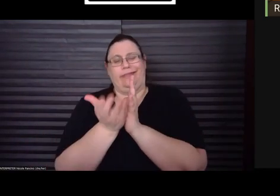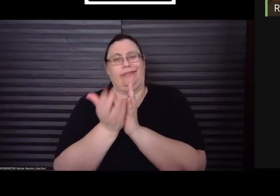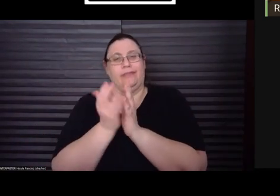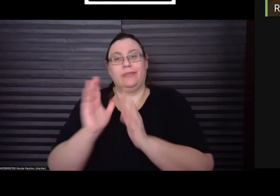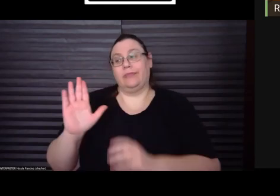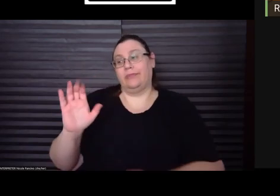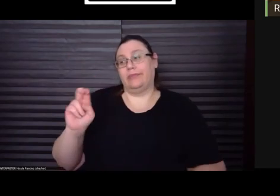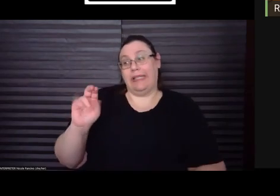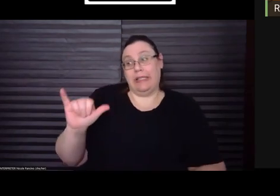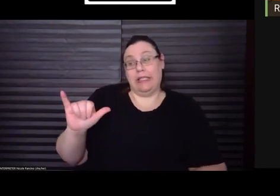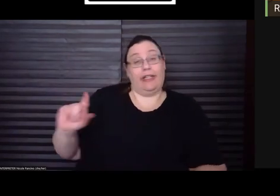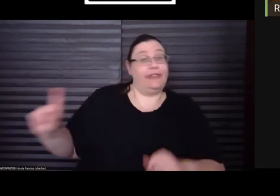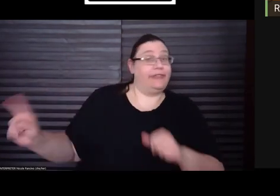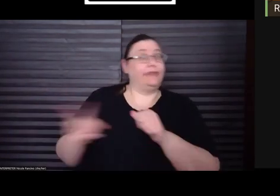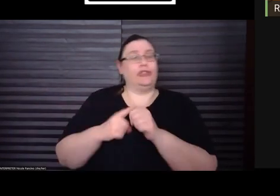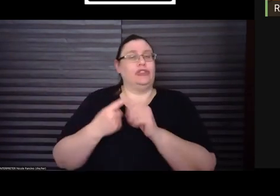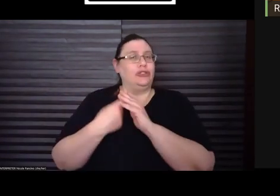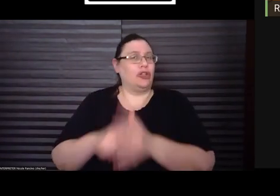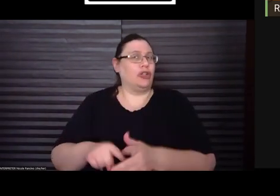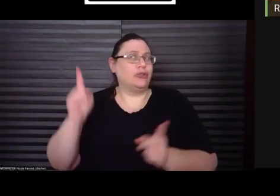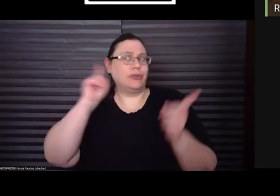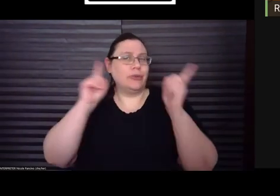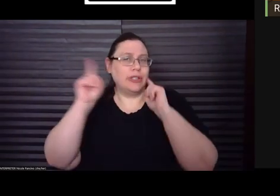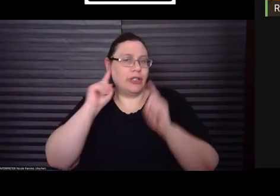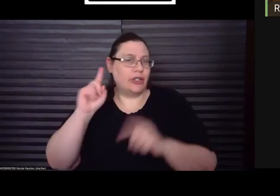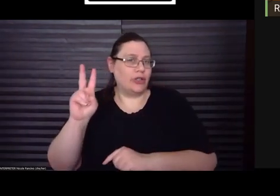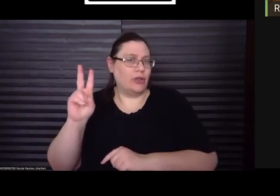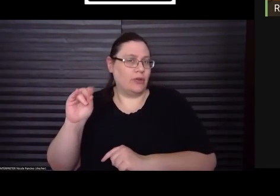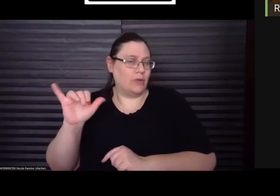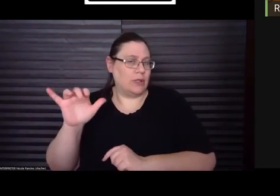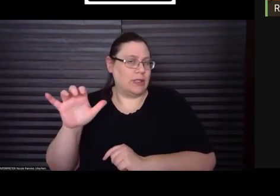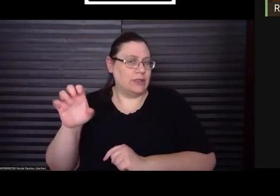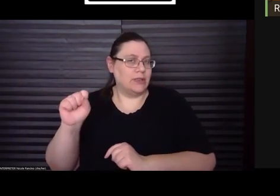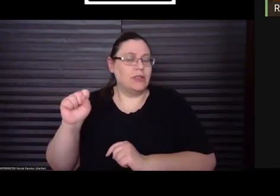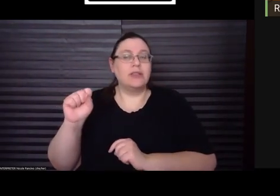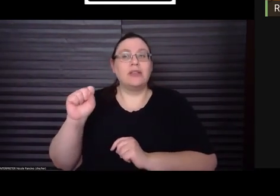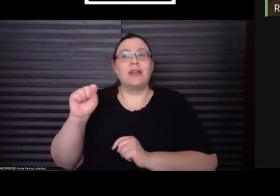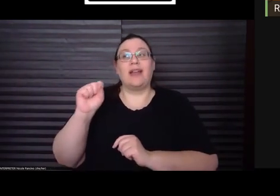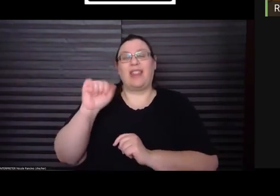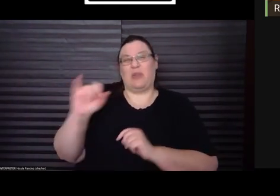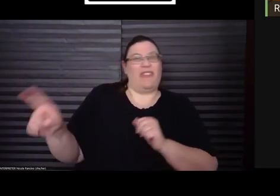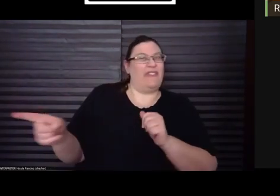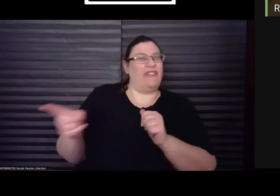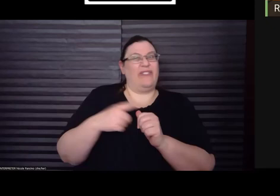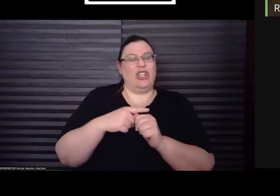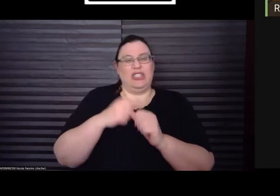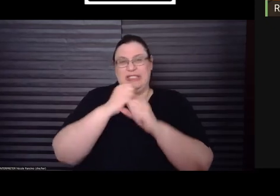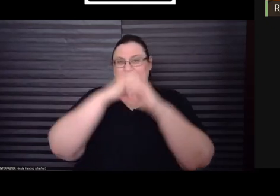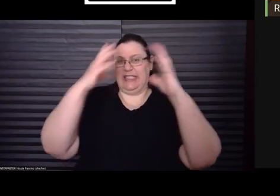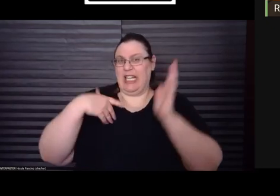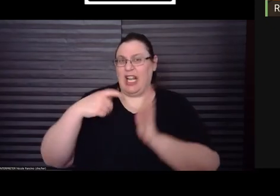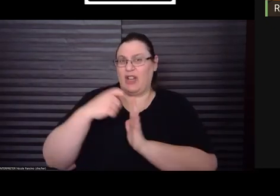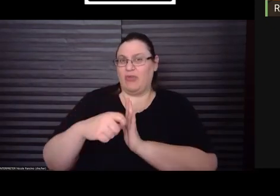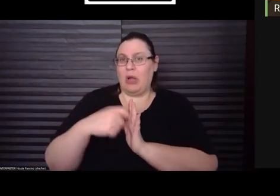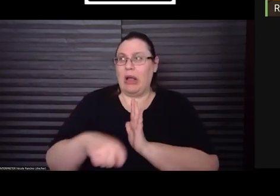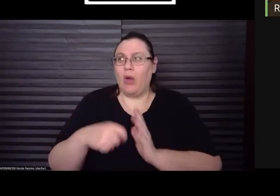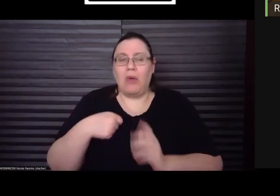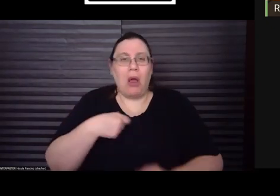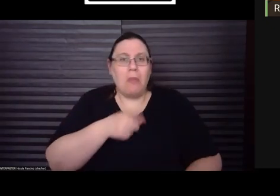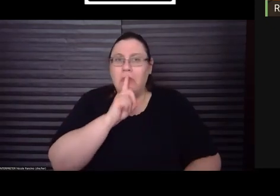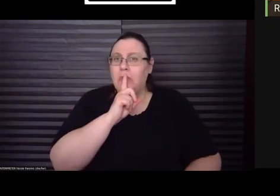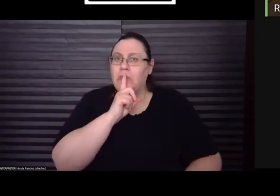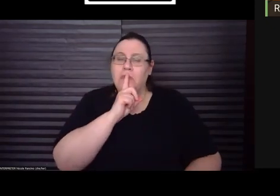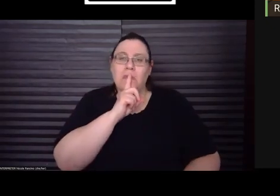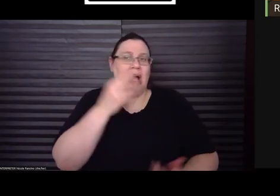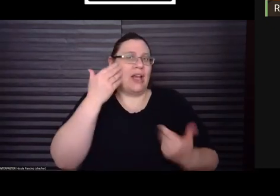later on when Benny first starts hearing the voices. And that was the first scene that I wrote. And I didn't really